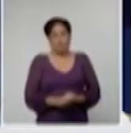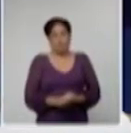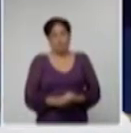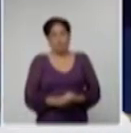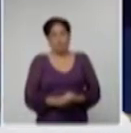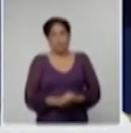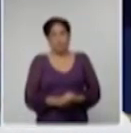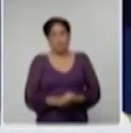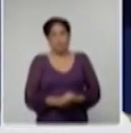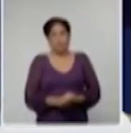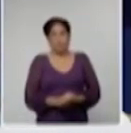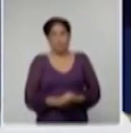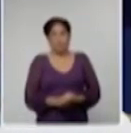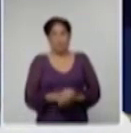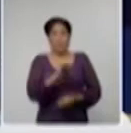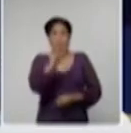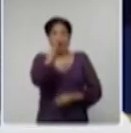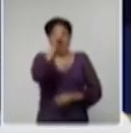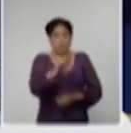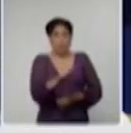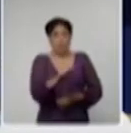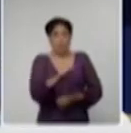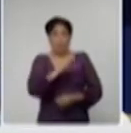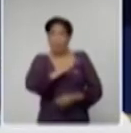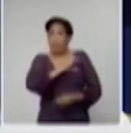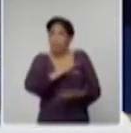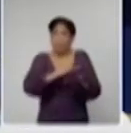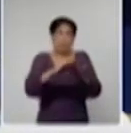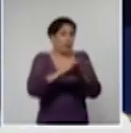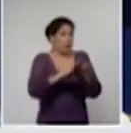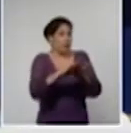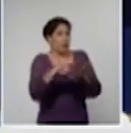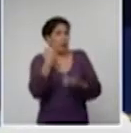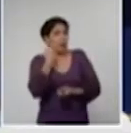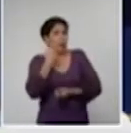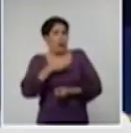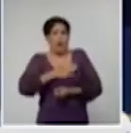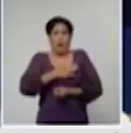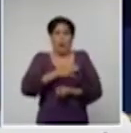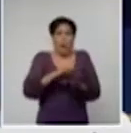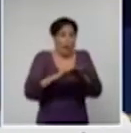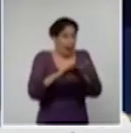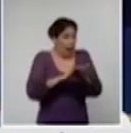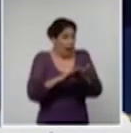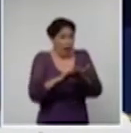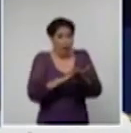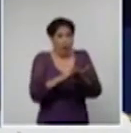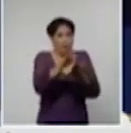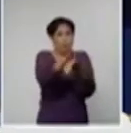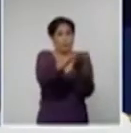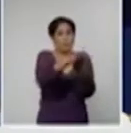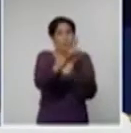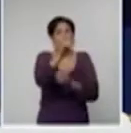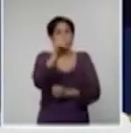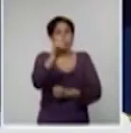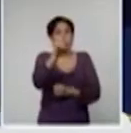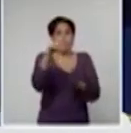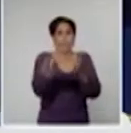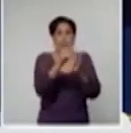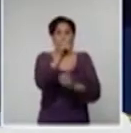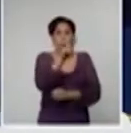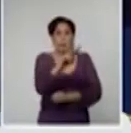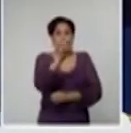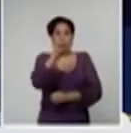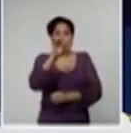cases that have been diagnosed, 55, which is 76.4%,